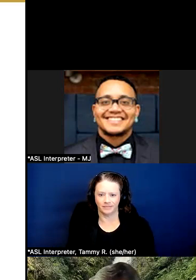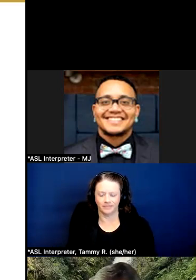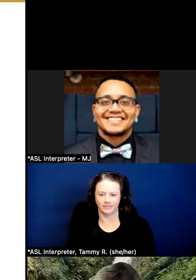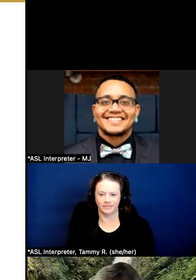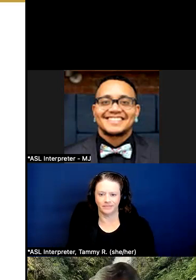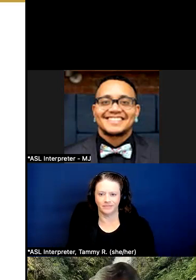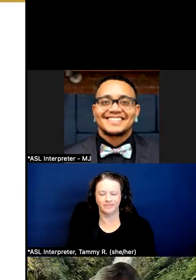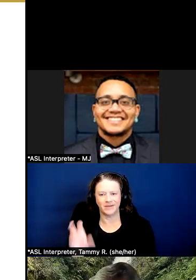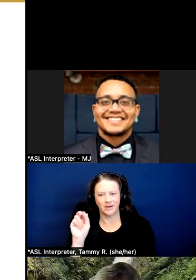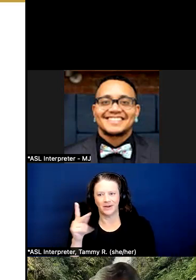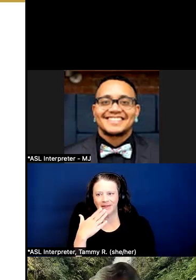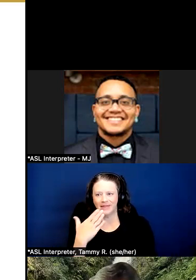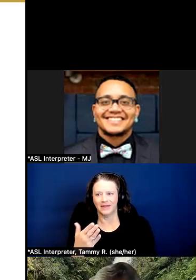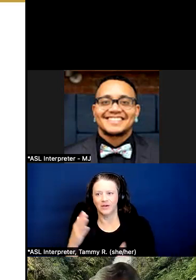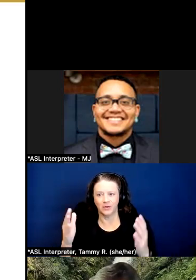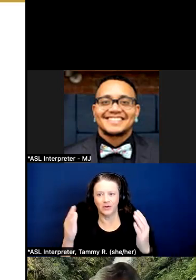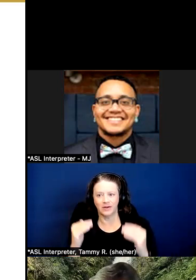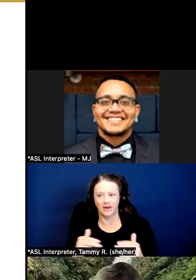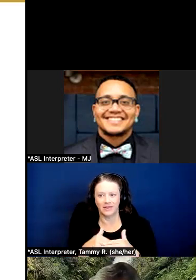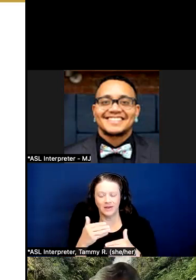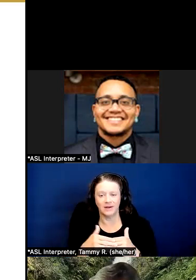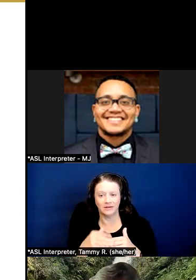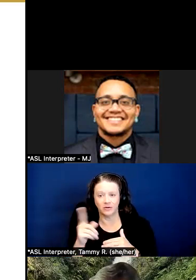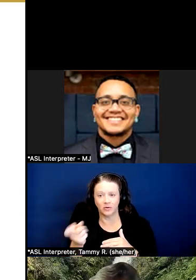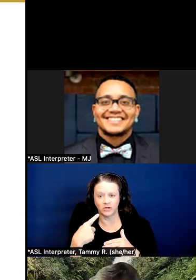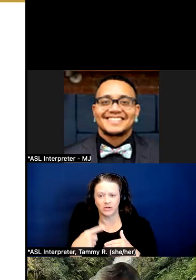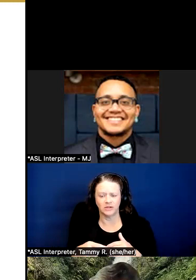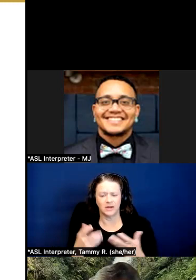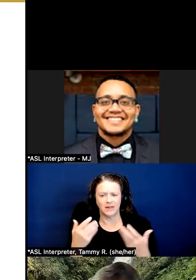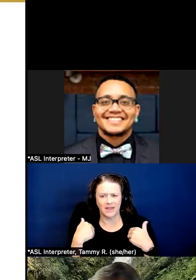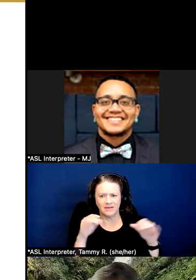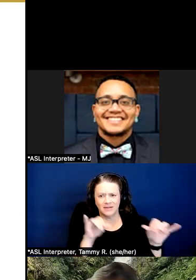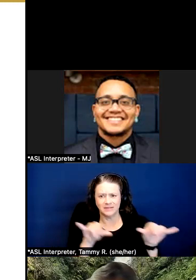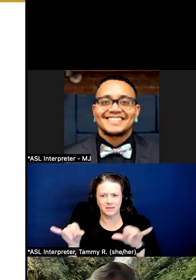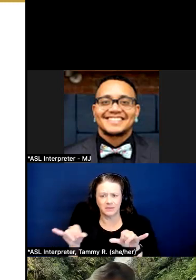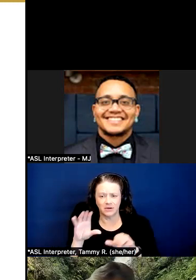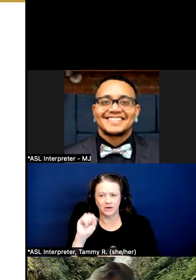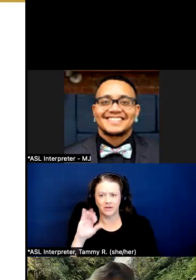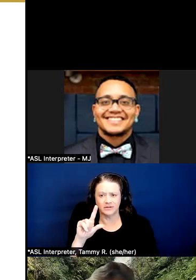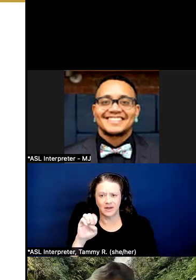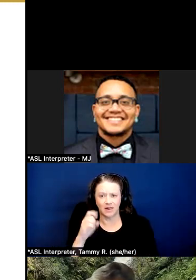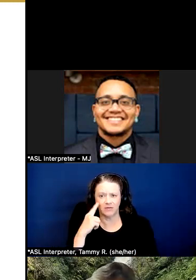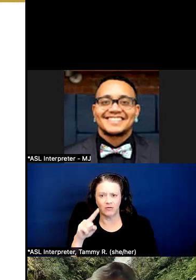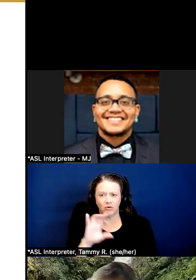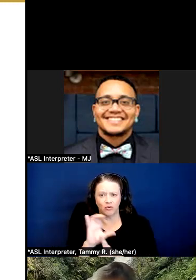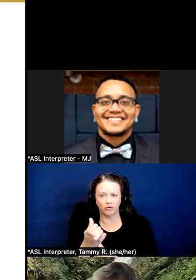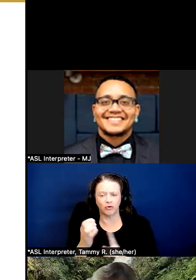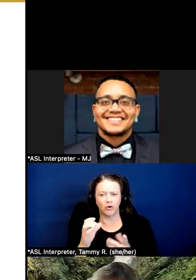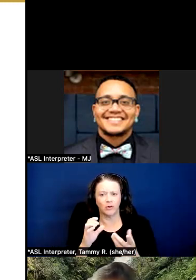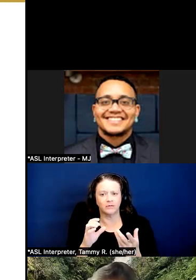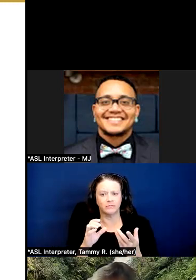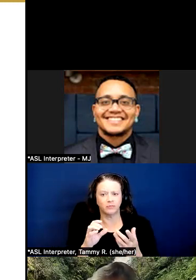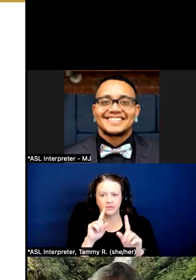All right, thank you. And then the next one is, was there a similar scale for cultural responsiveness? And I think that was related to the TIP